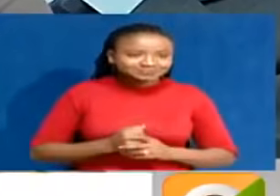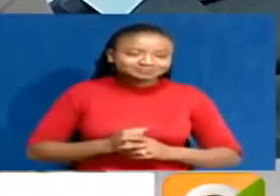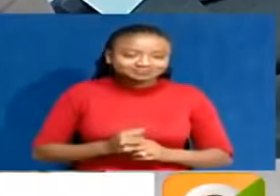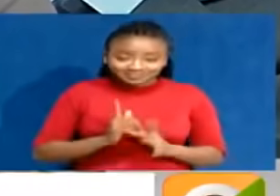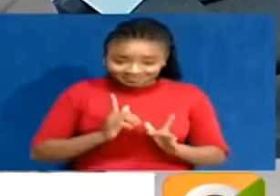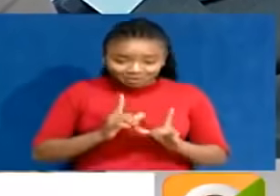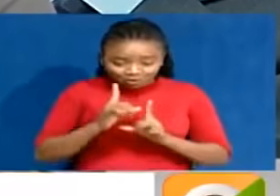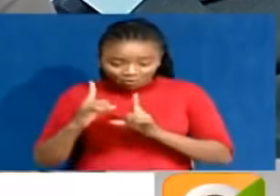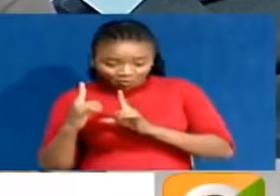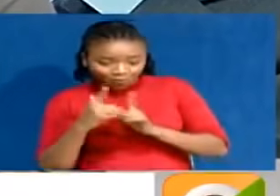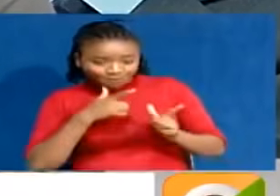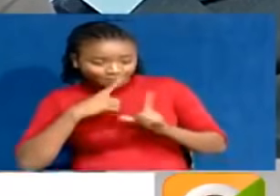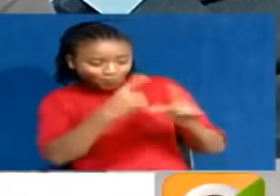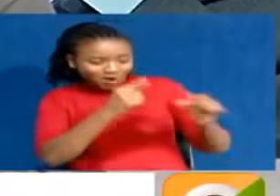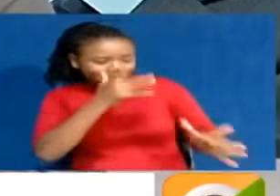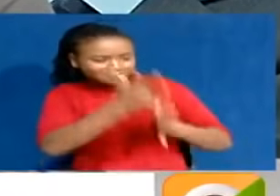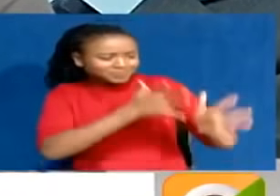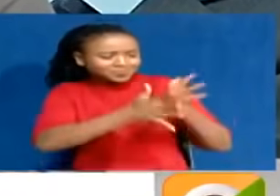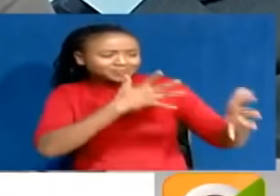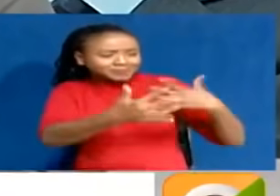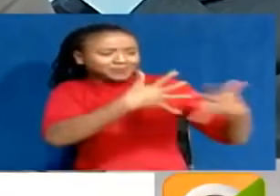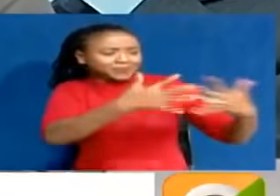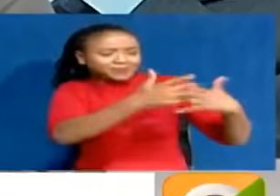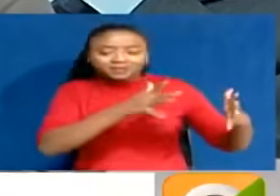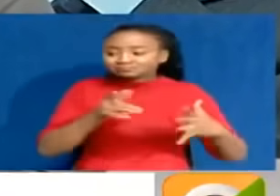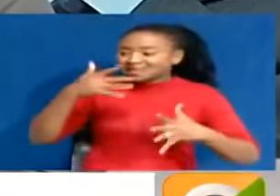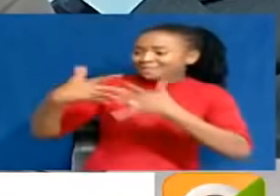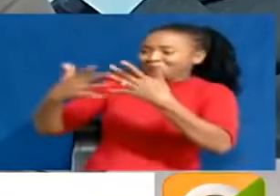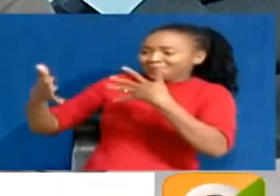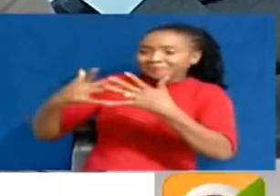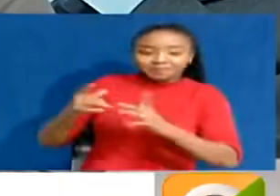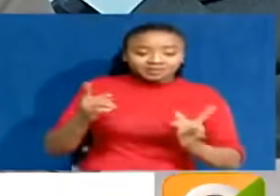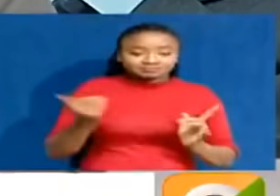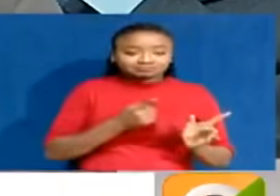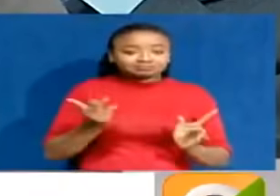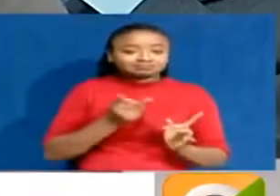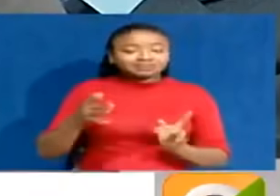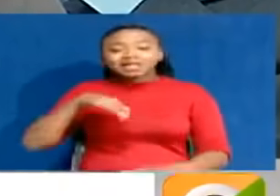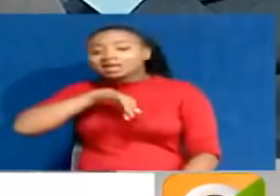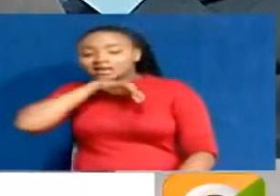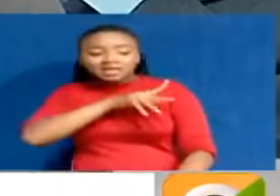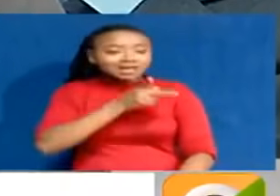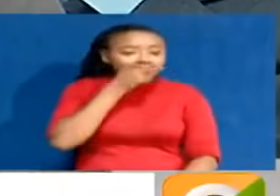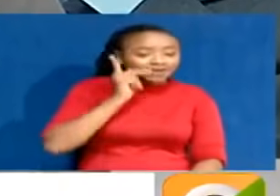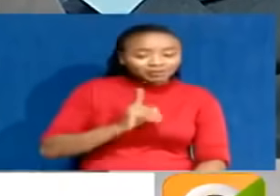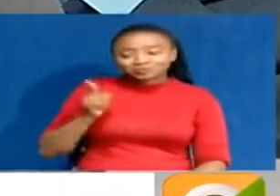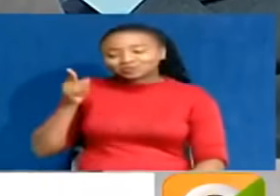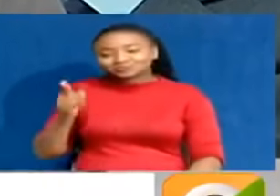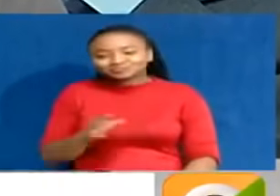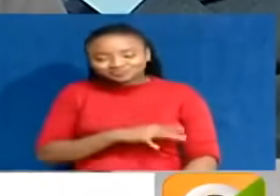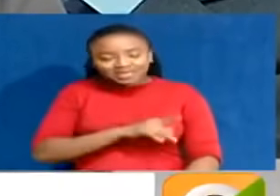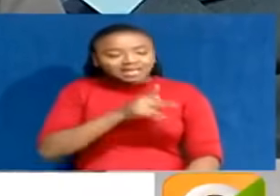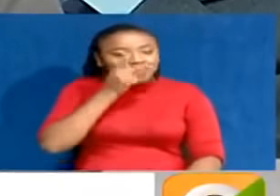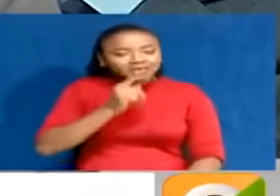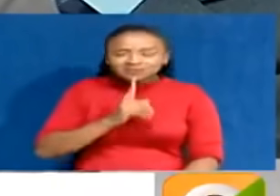the war of words between Wiper leader Kalonzo Musyoka and ODM leader Raila Odinga continue today, with Kalonzo accusing his NASA